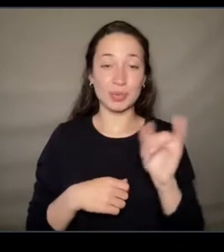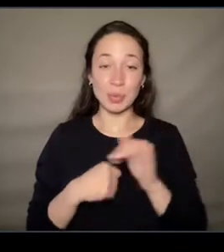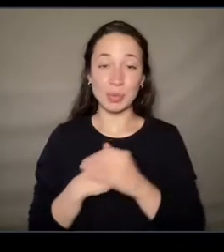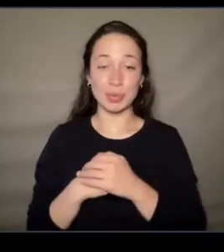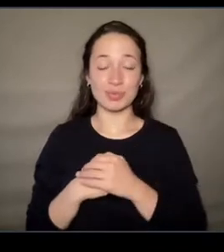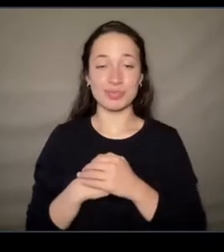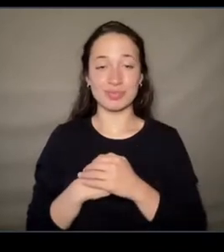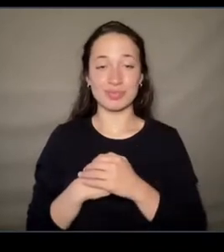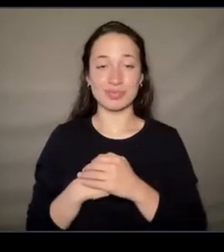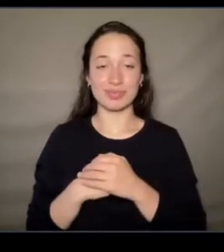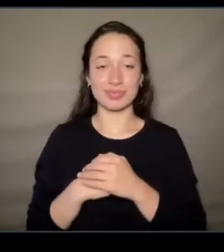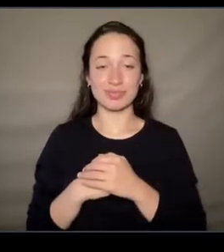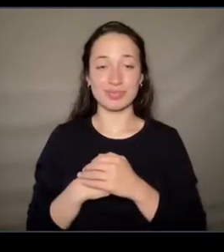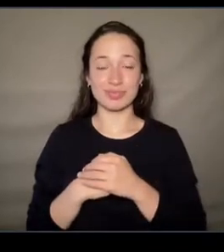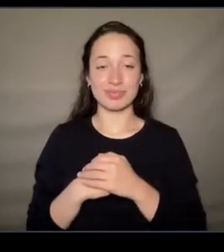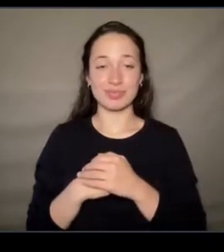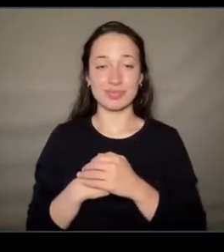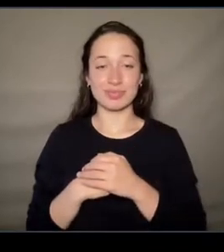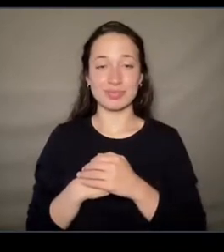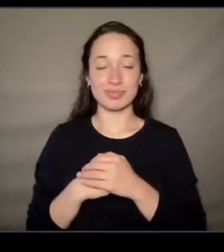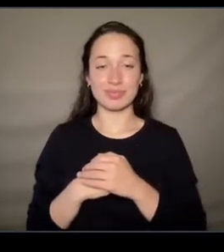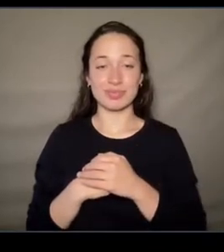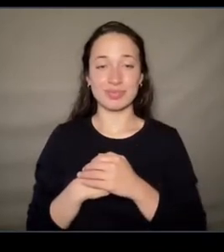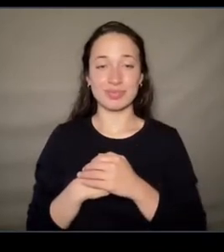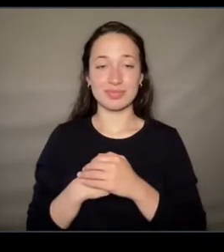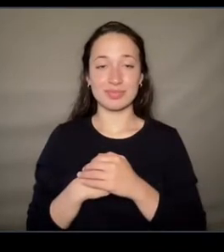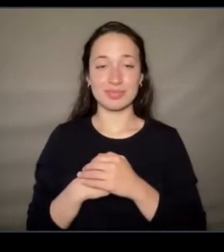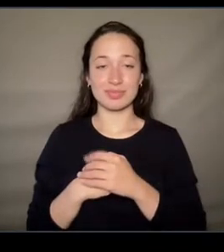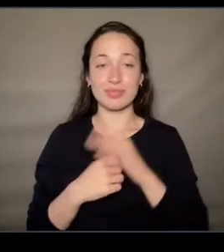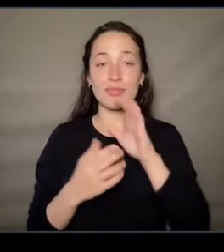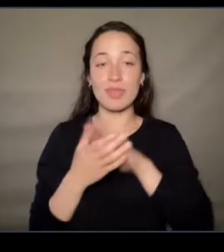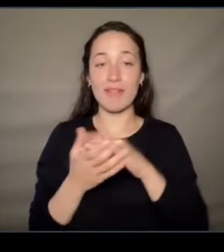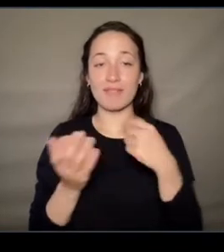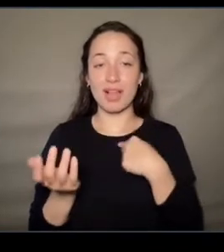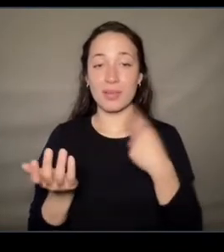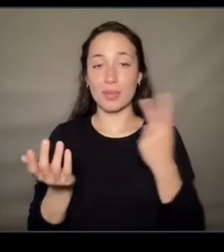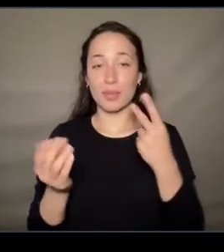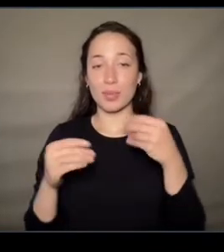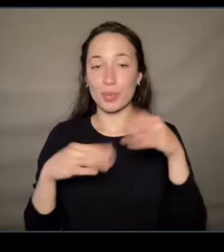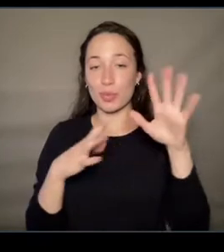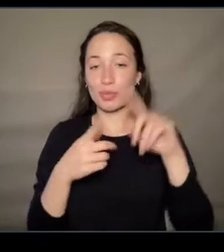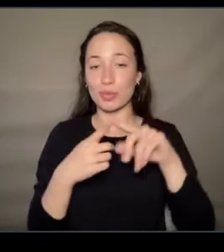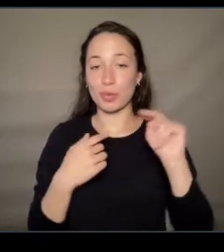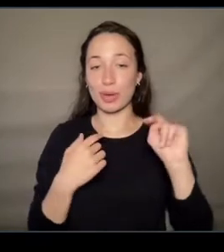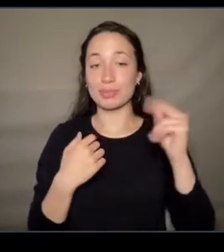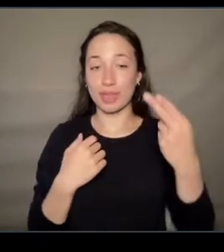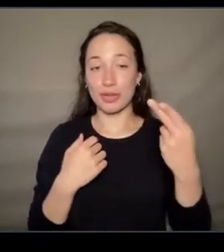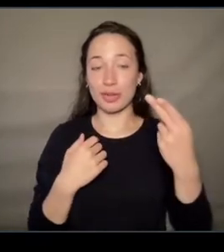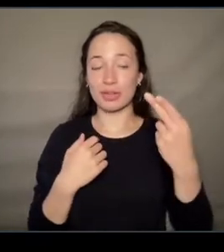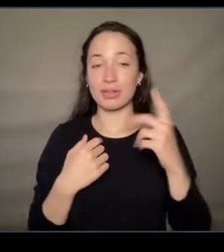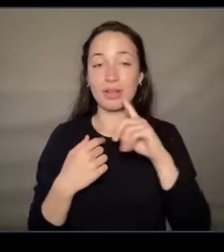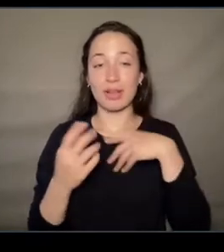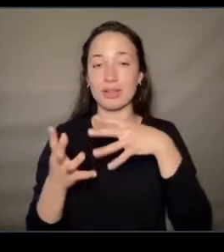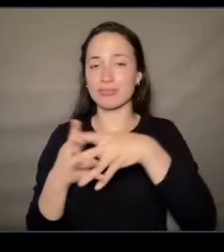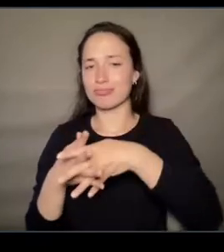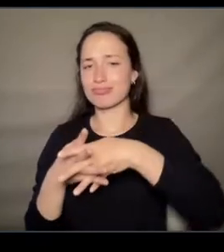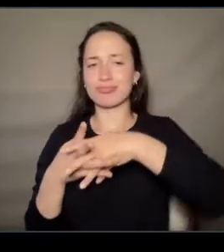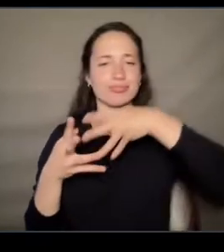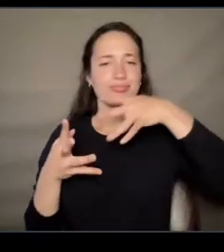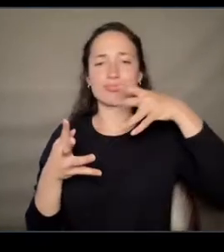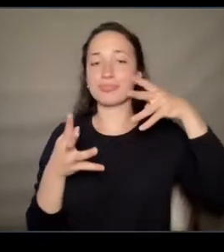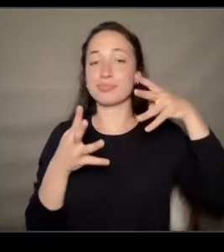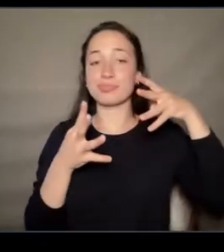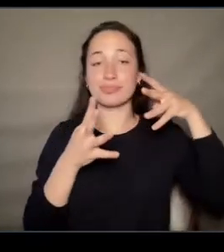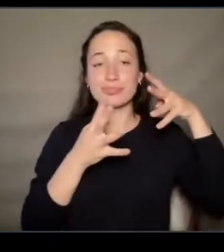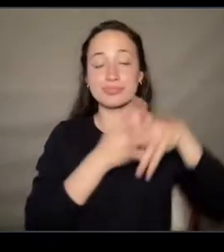armchair, among many others. Then, my wife and I moved north to New Hampshire, where I